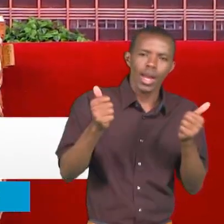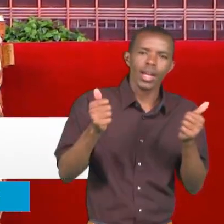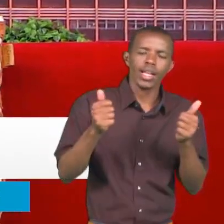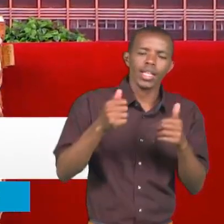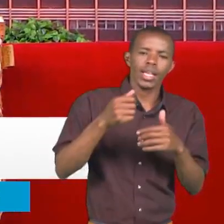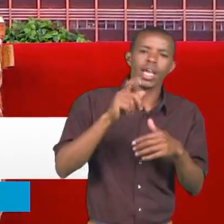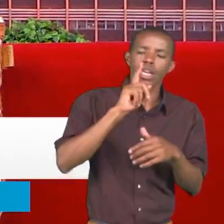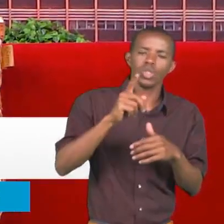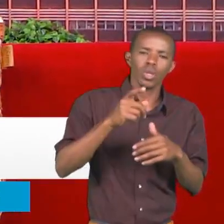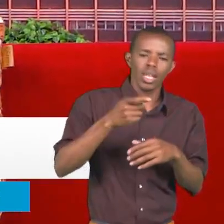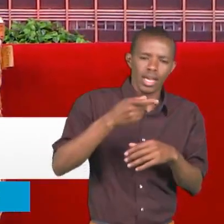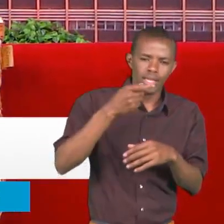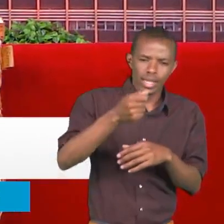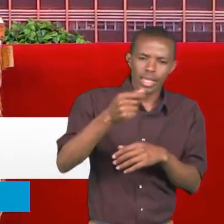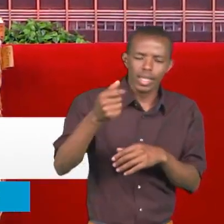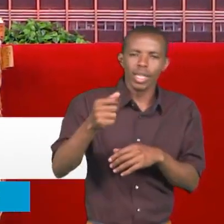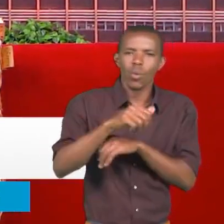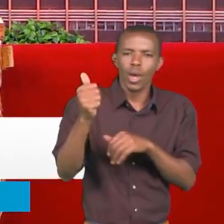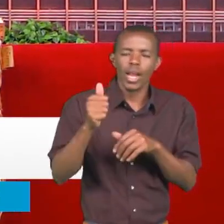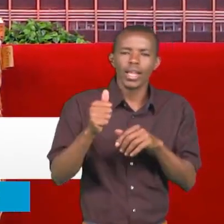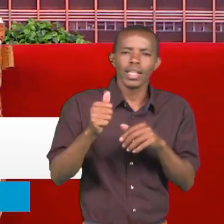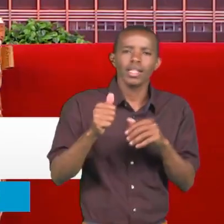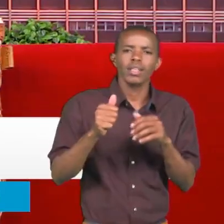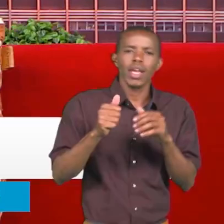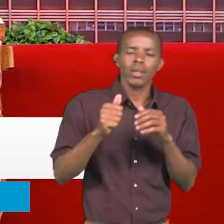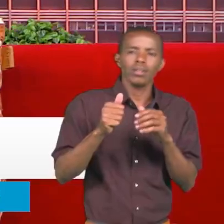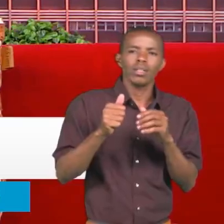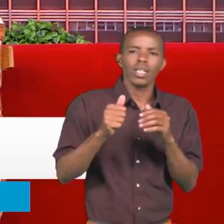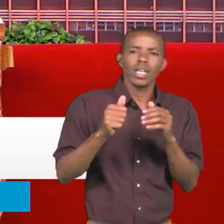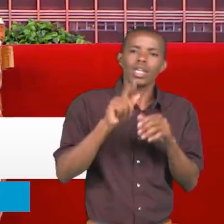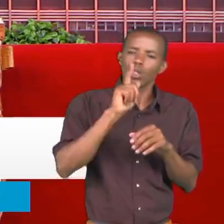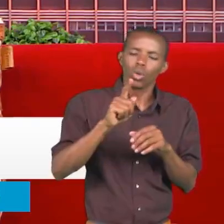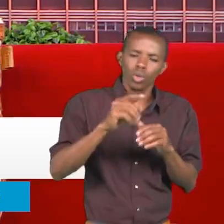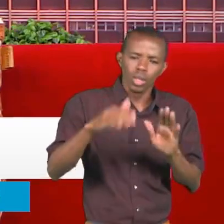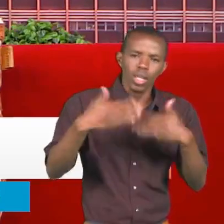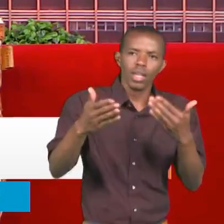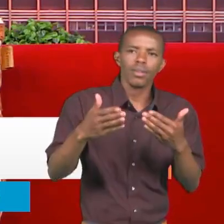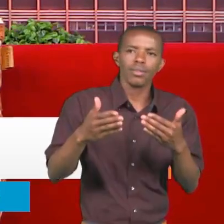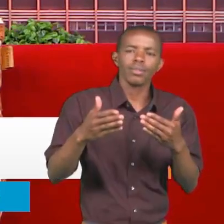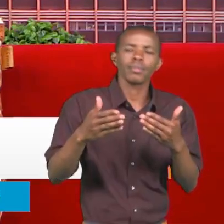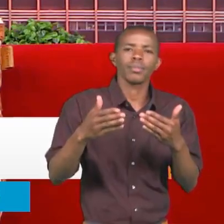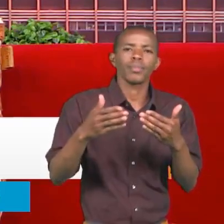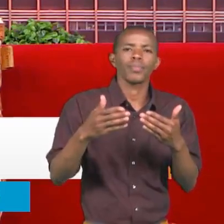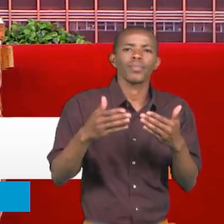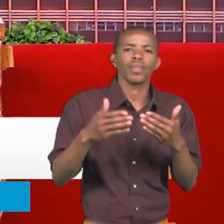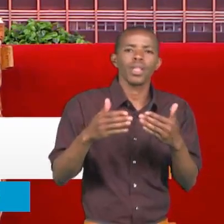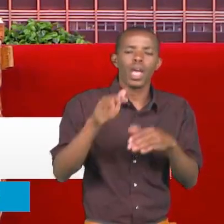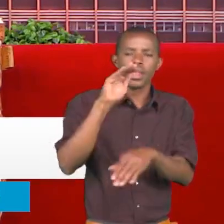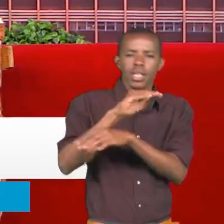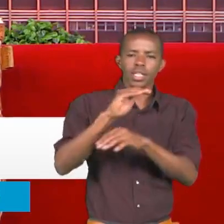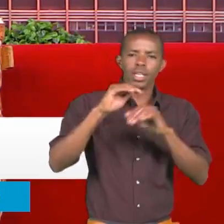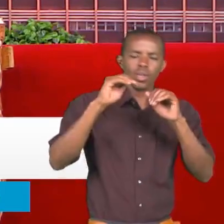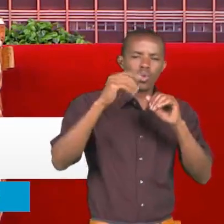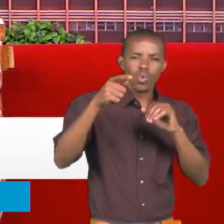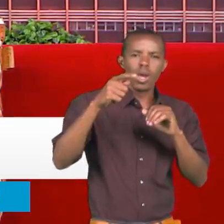sell it, as they administer PrEP to clients. First, they run you through the eligibility test, if you're eligible,